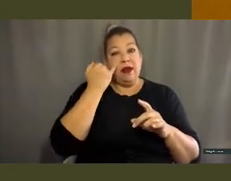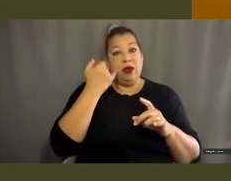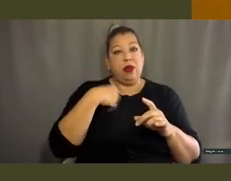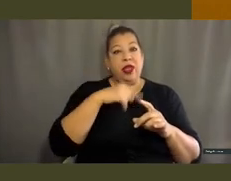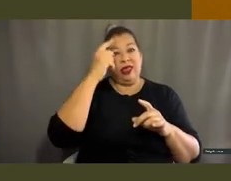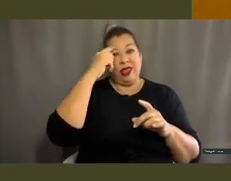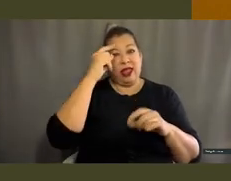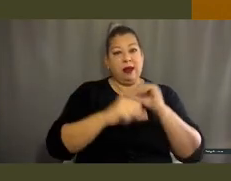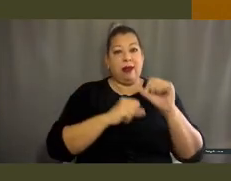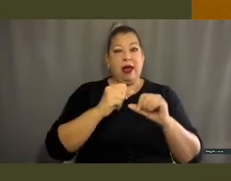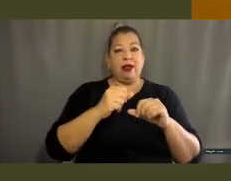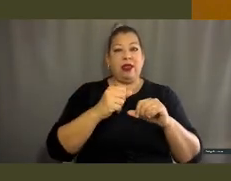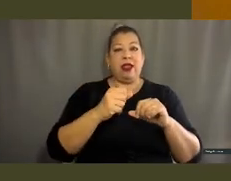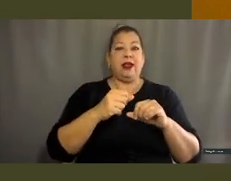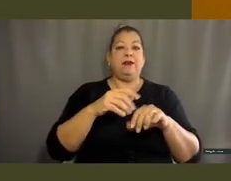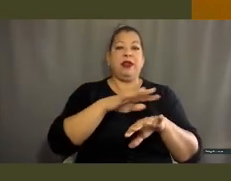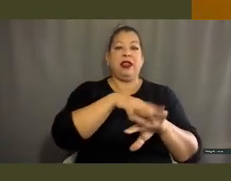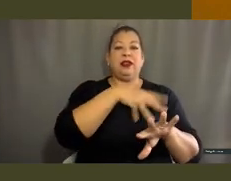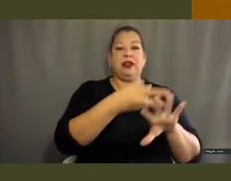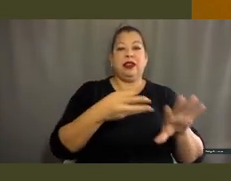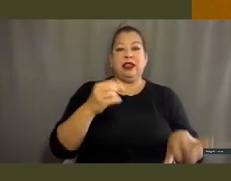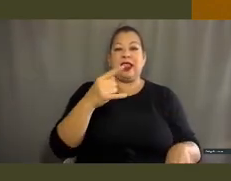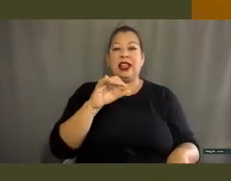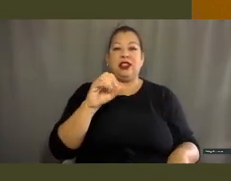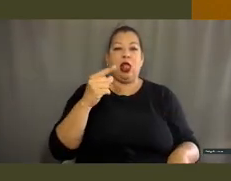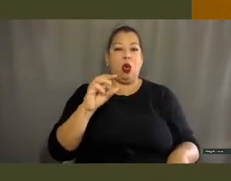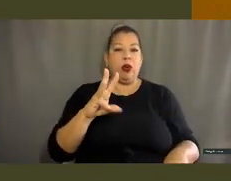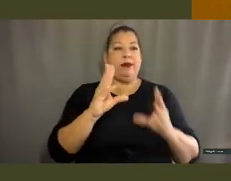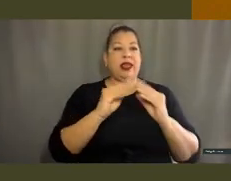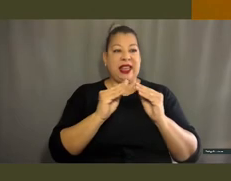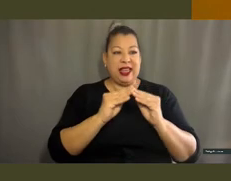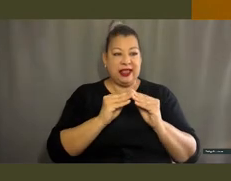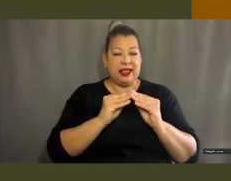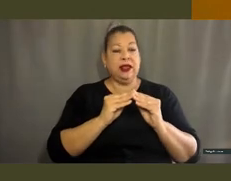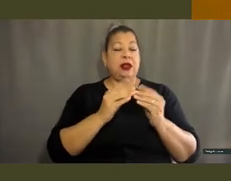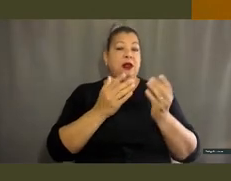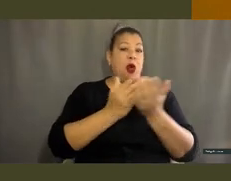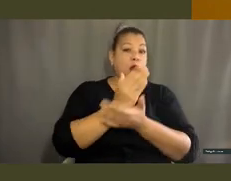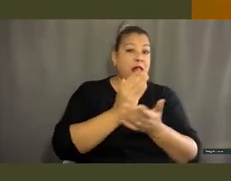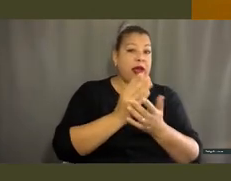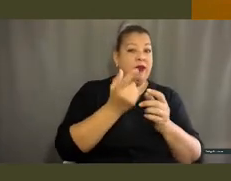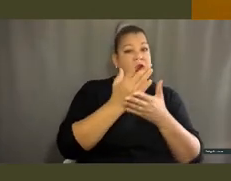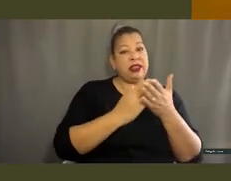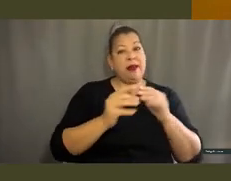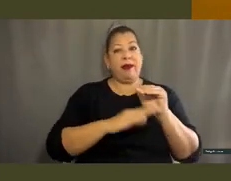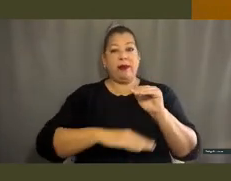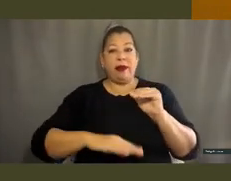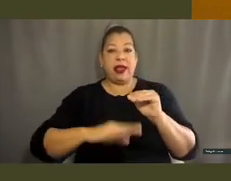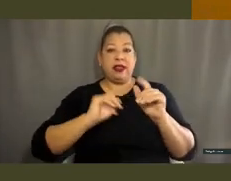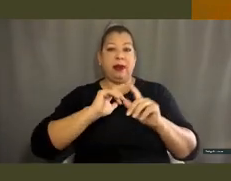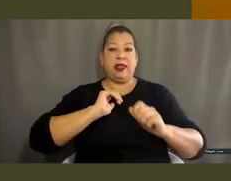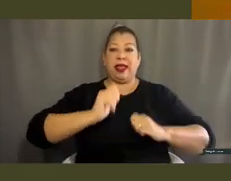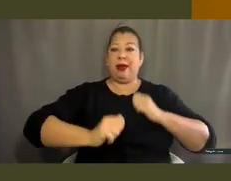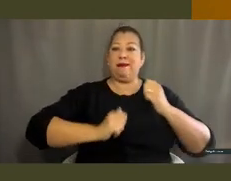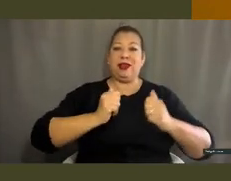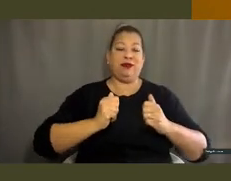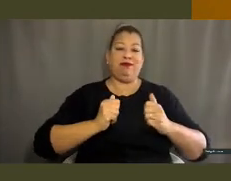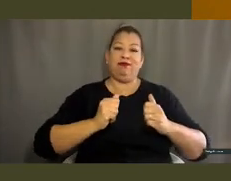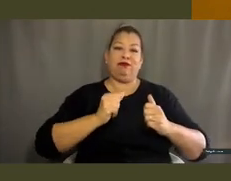to act much faster. Glasgow did okay on the basic things, but the ambition is too low and it really needs to accelerate very